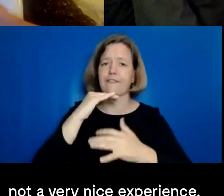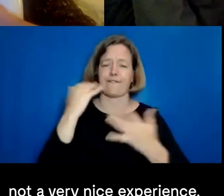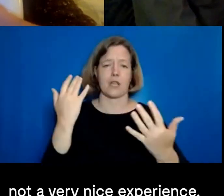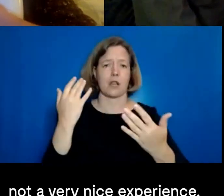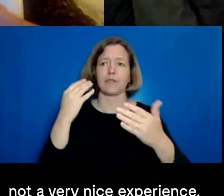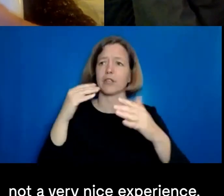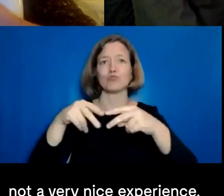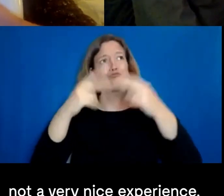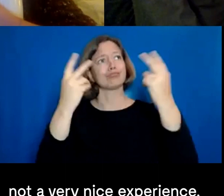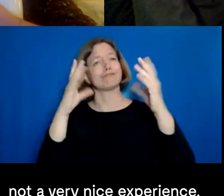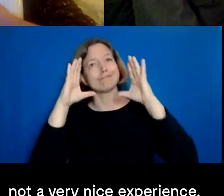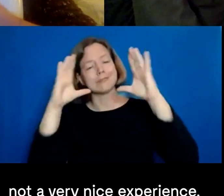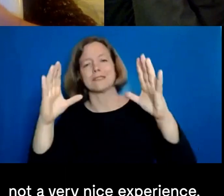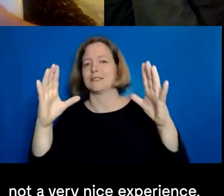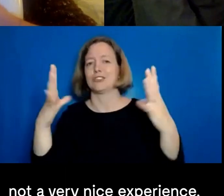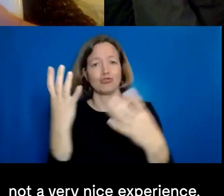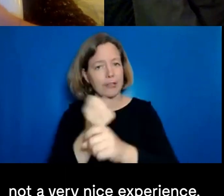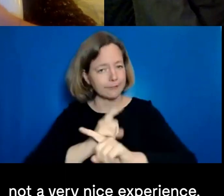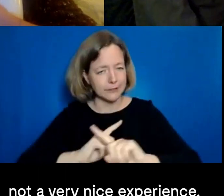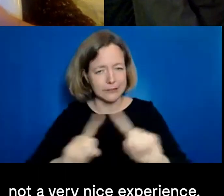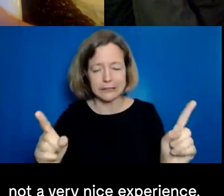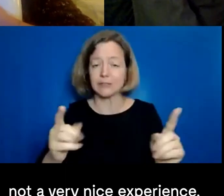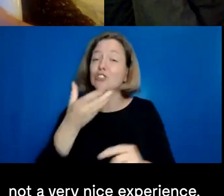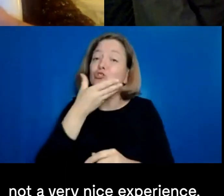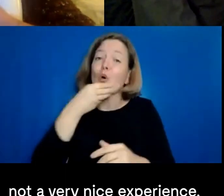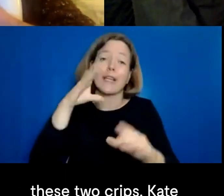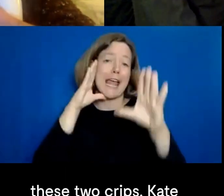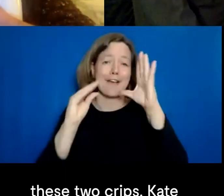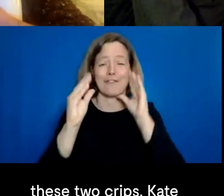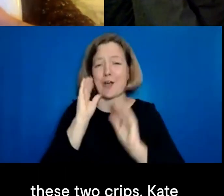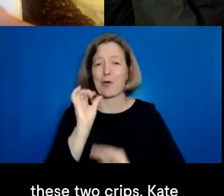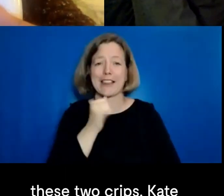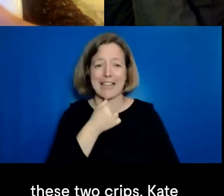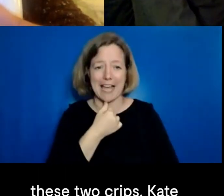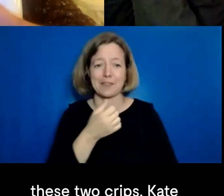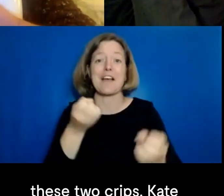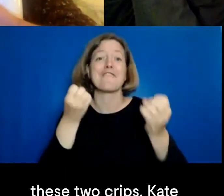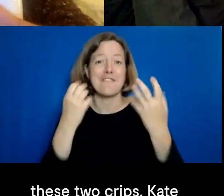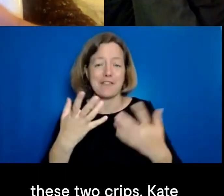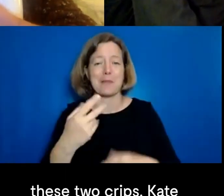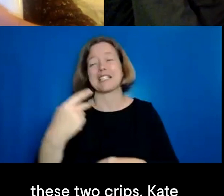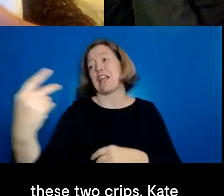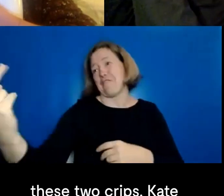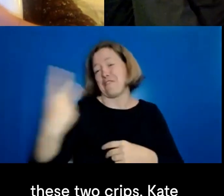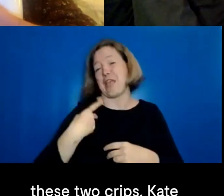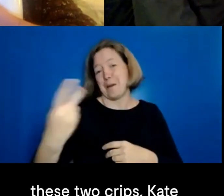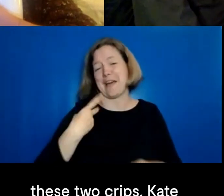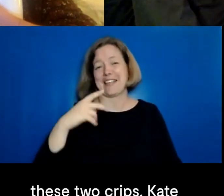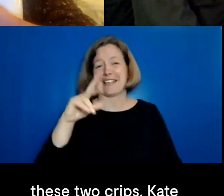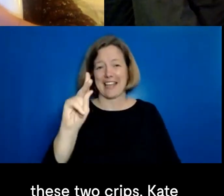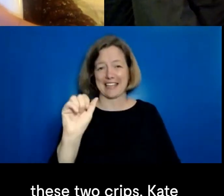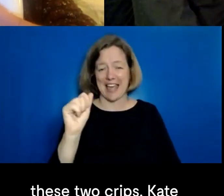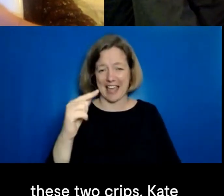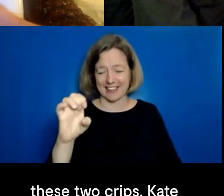nice experience. So you can really imagine these two crips, Kate and me, meeting at